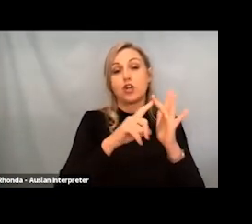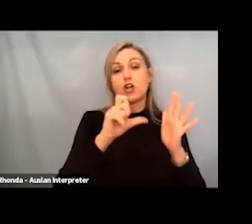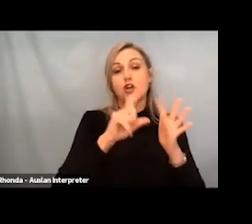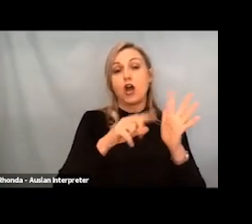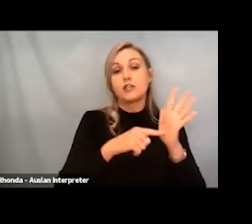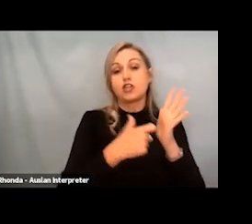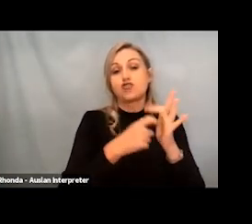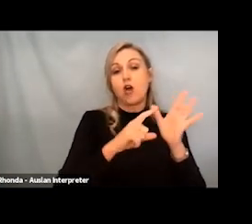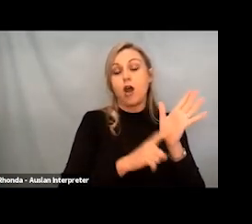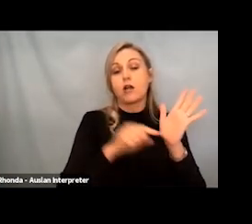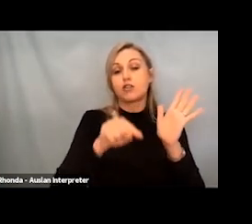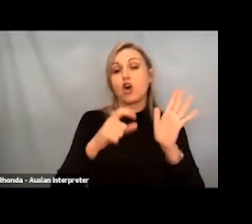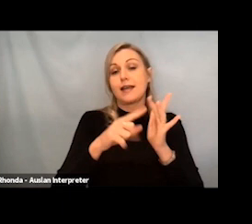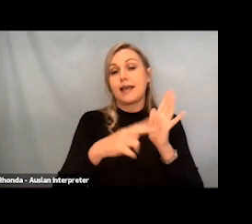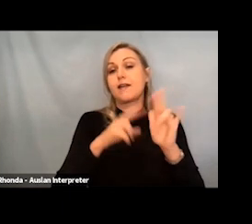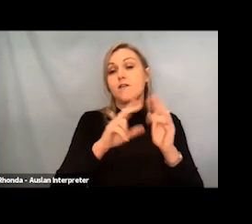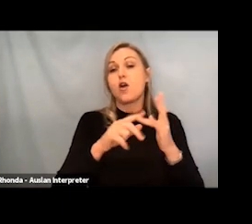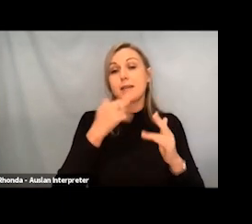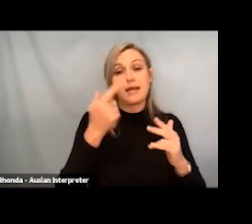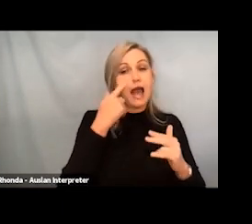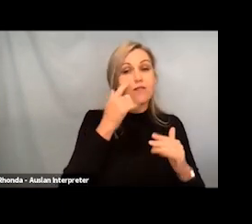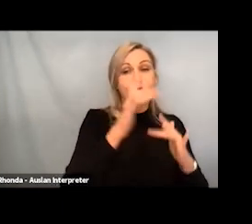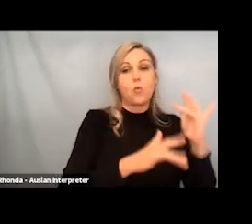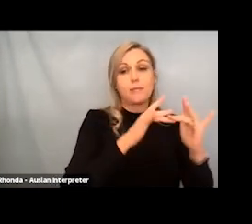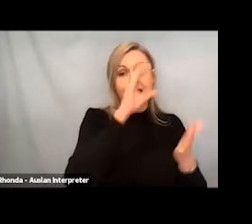www.nicetrial.info. So please go there and have a look.